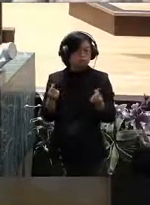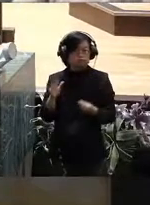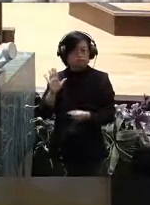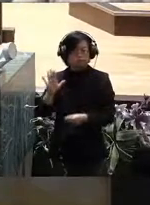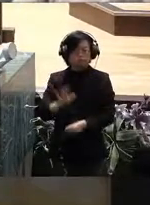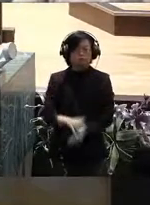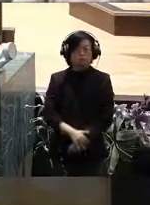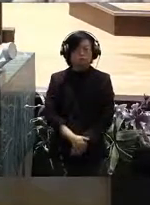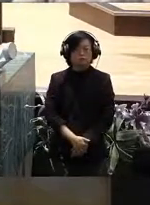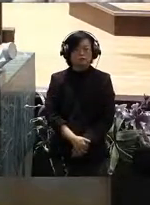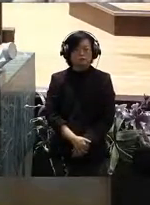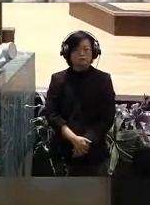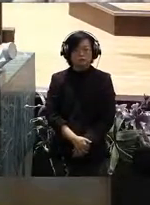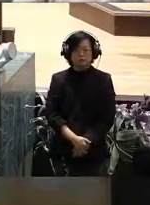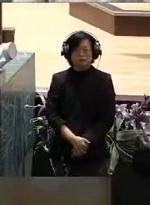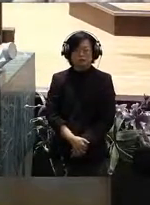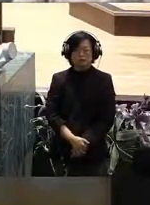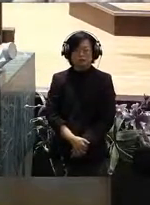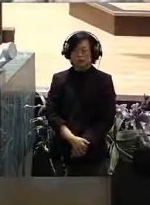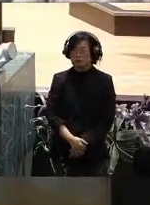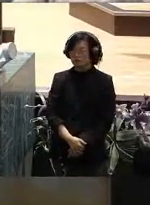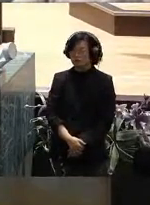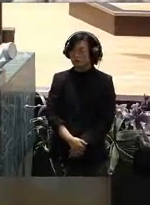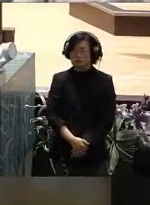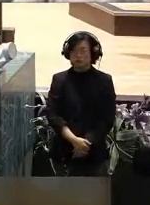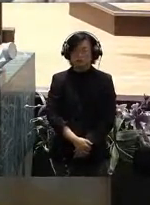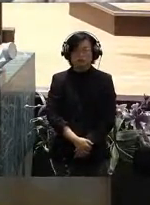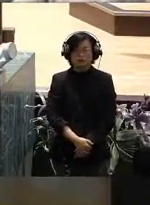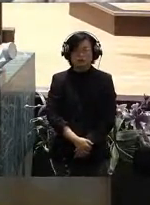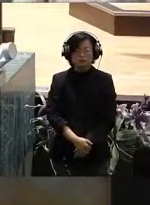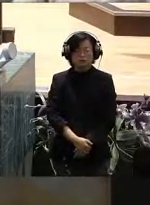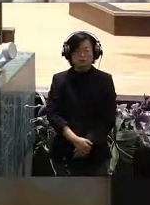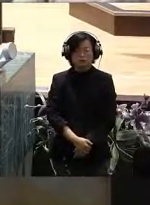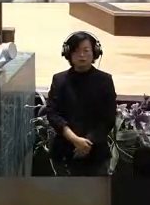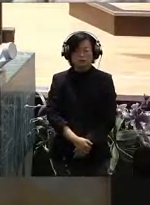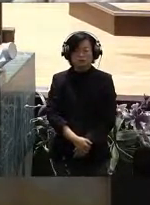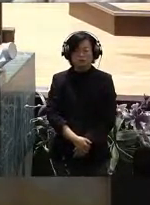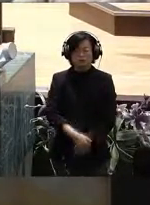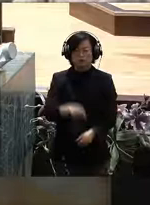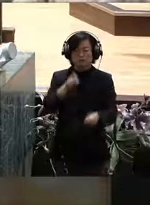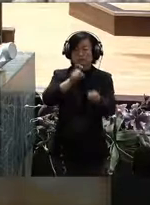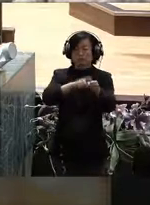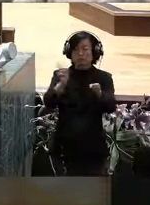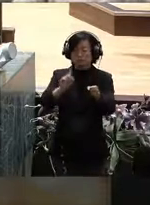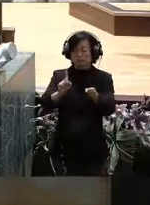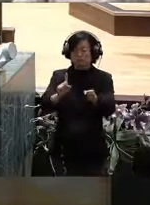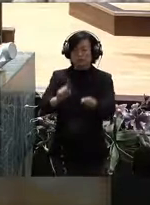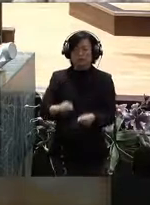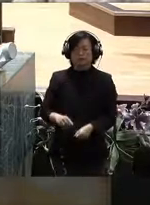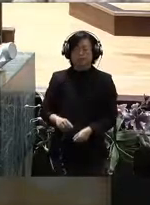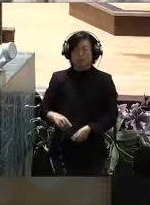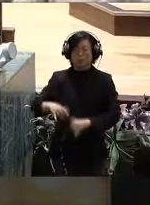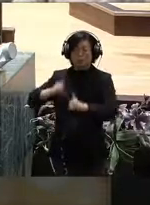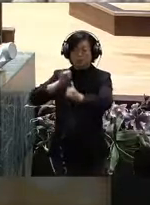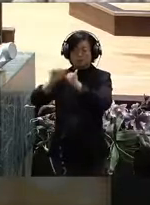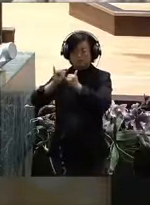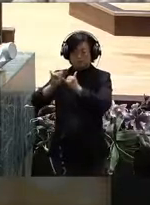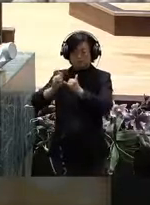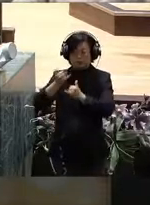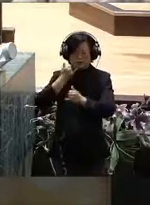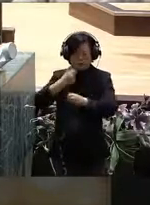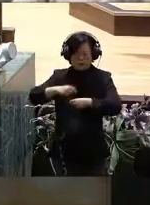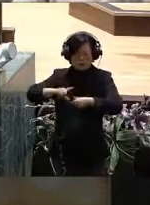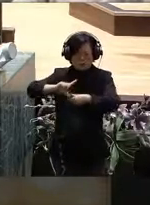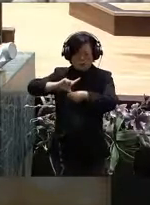browse online and find out where to get a life-saving drug or how taxes can be filed easily